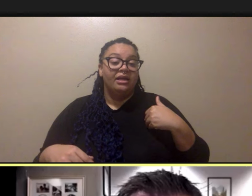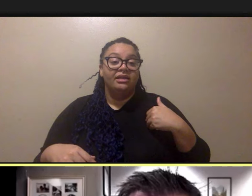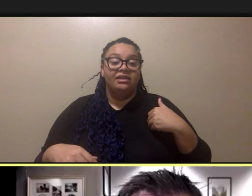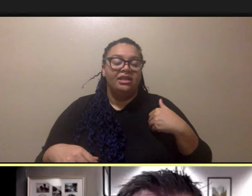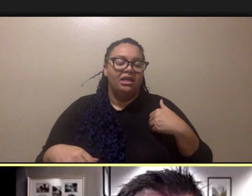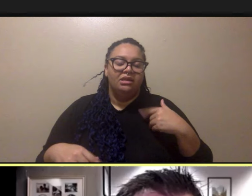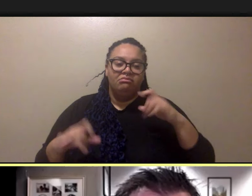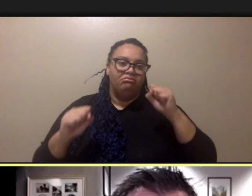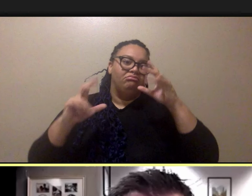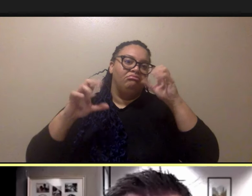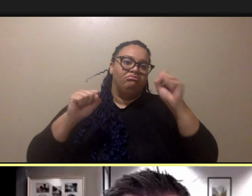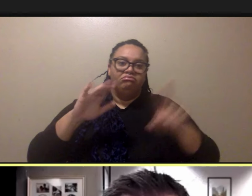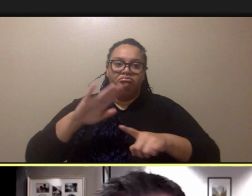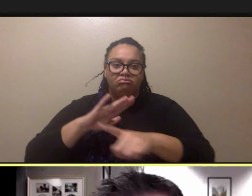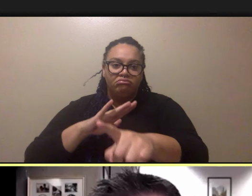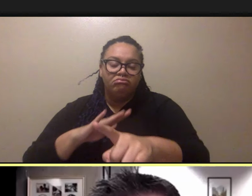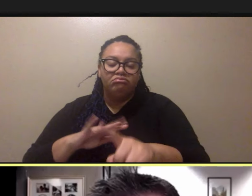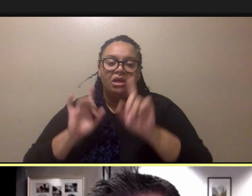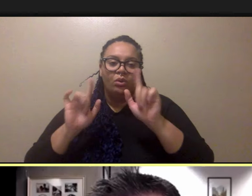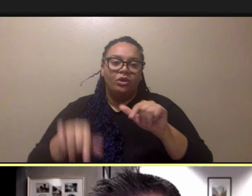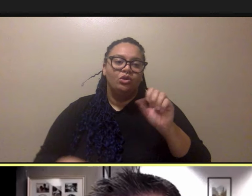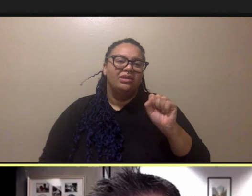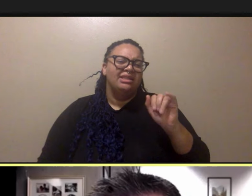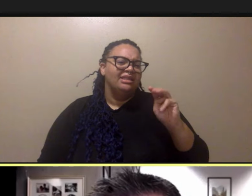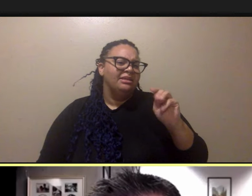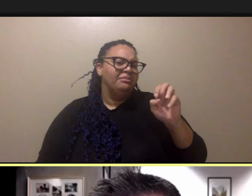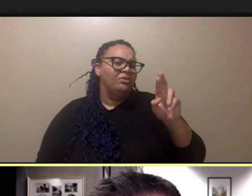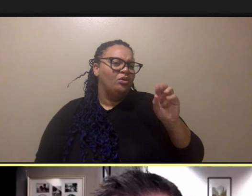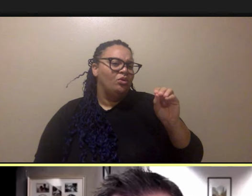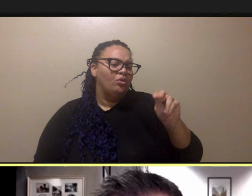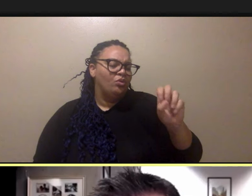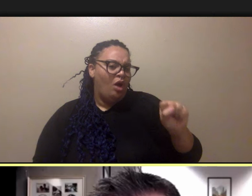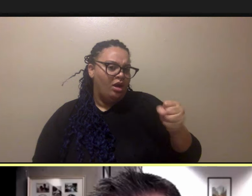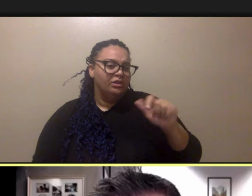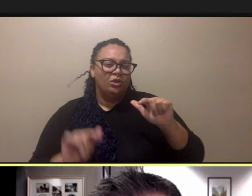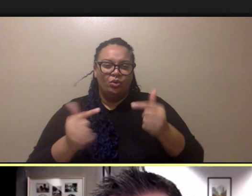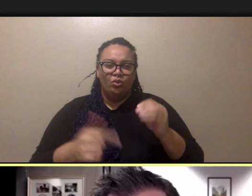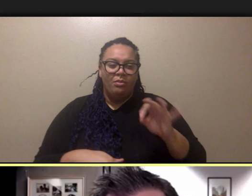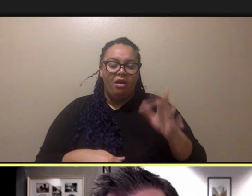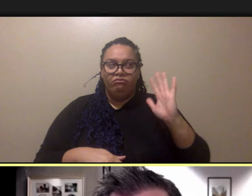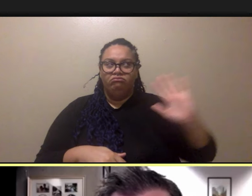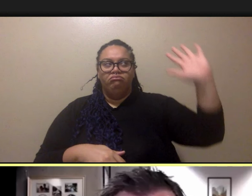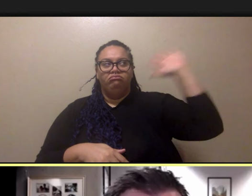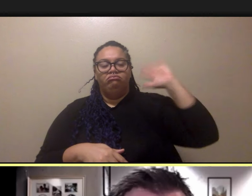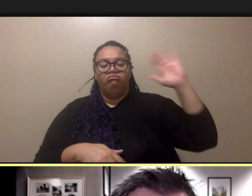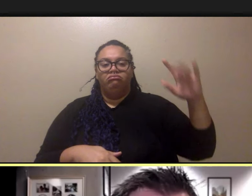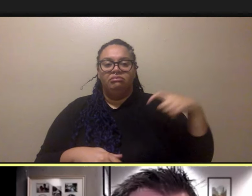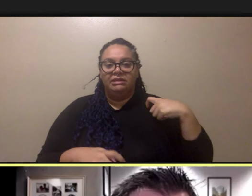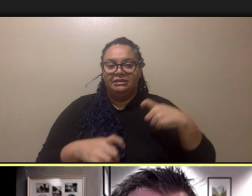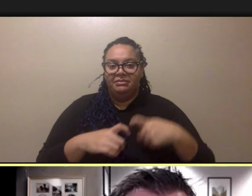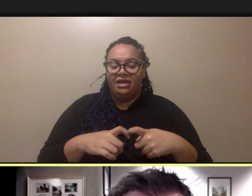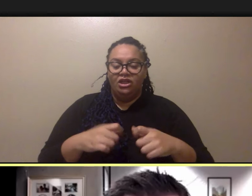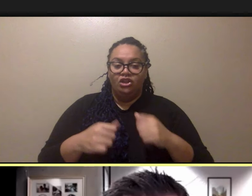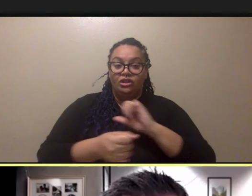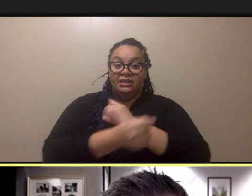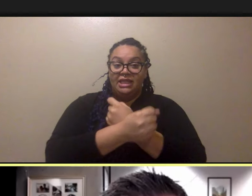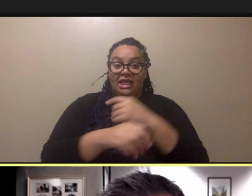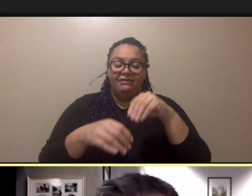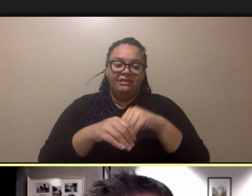Spanish in which he partnered with the Cimarrons, who were a group of former Spanish slaves who established their own colony in what's now